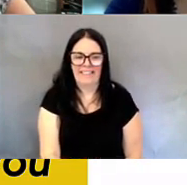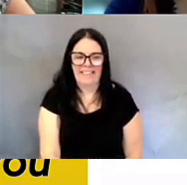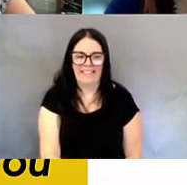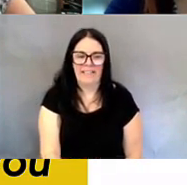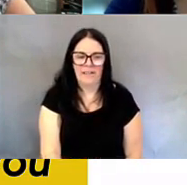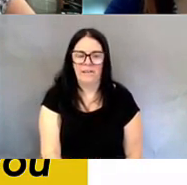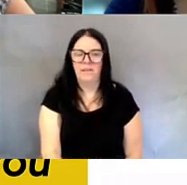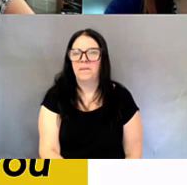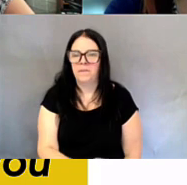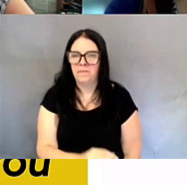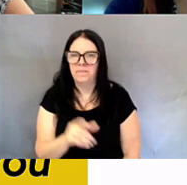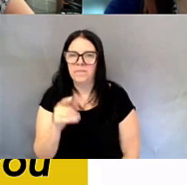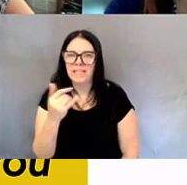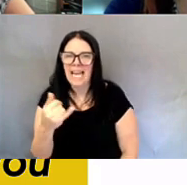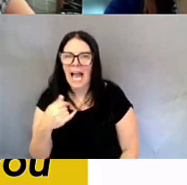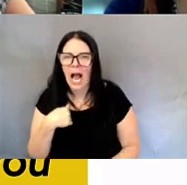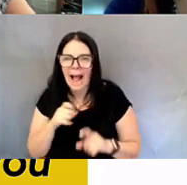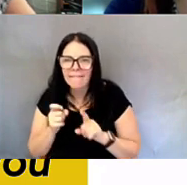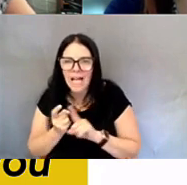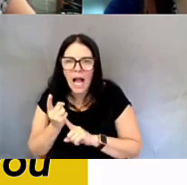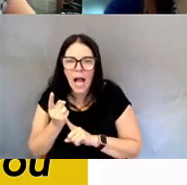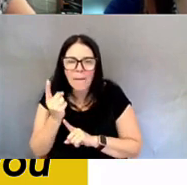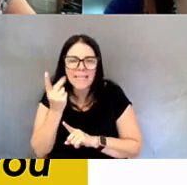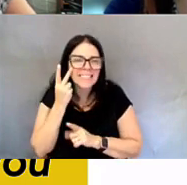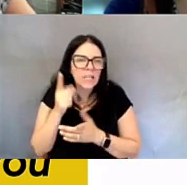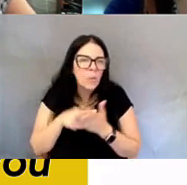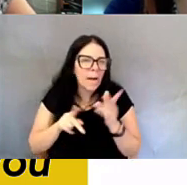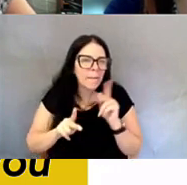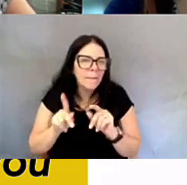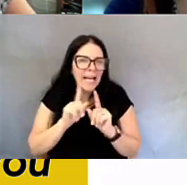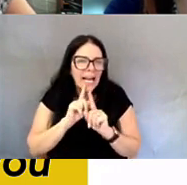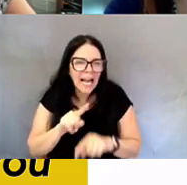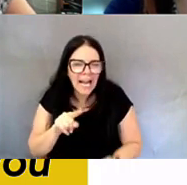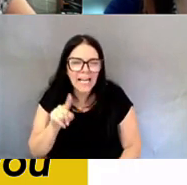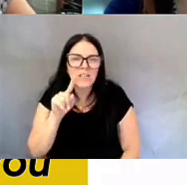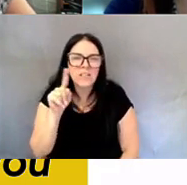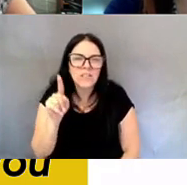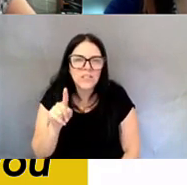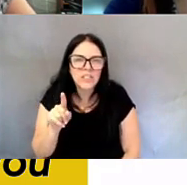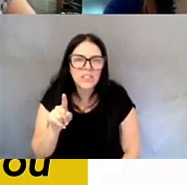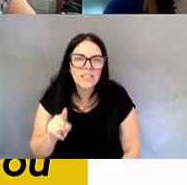what people are saying means that the lesson is flowing.